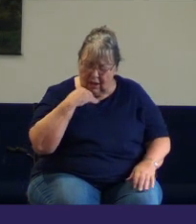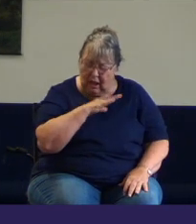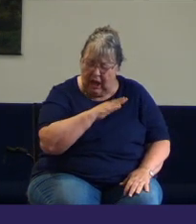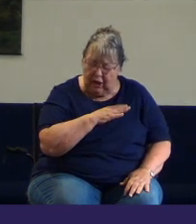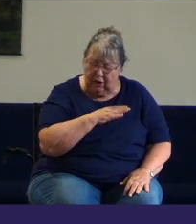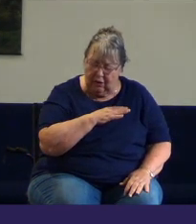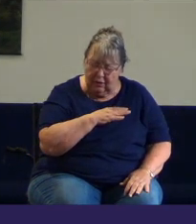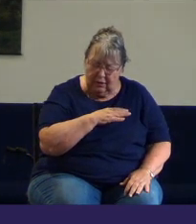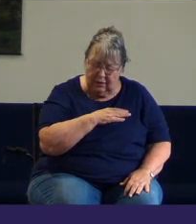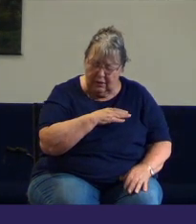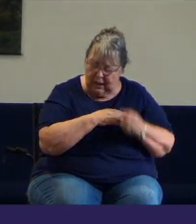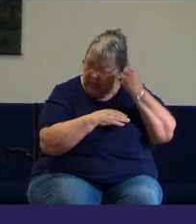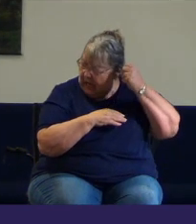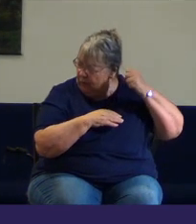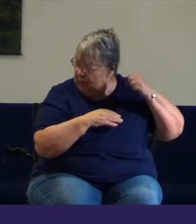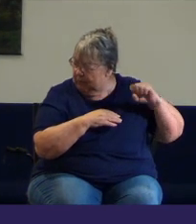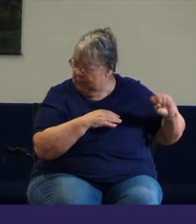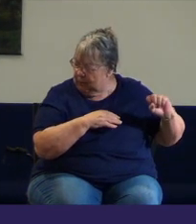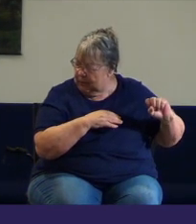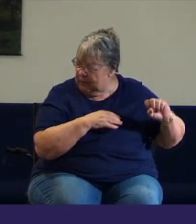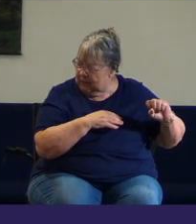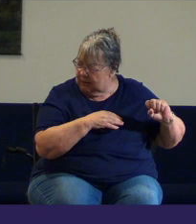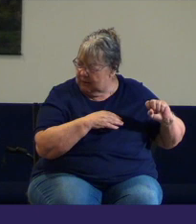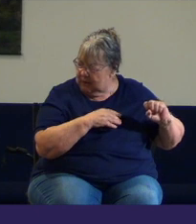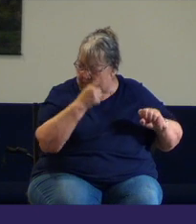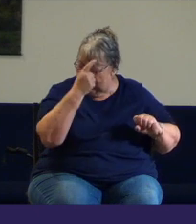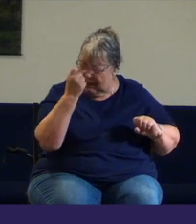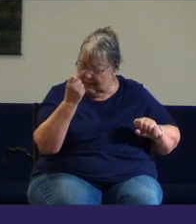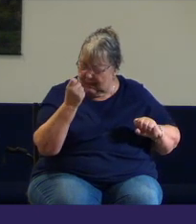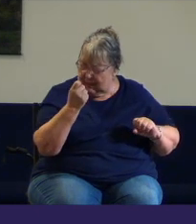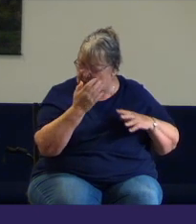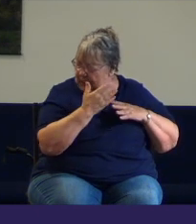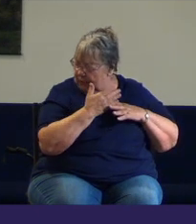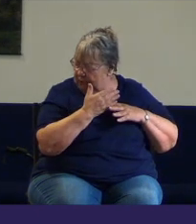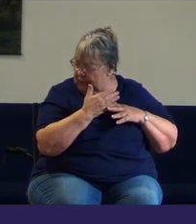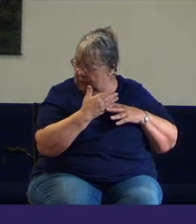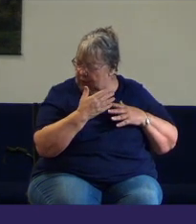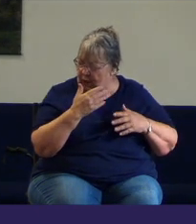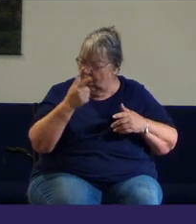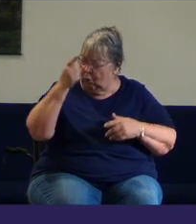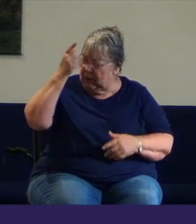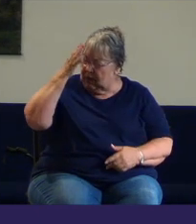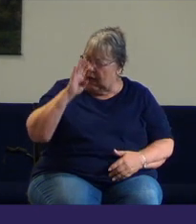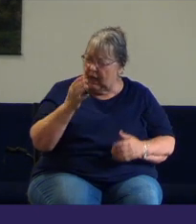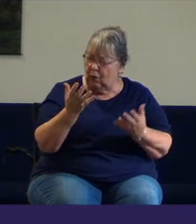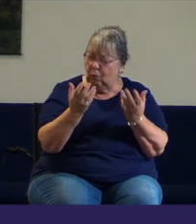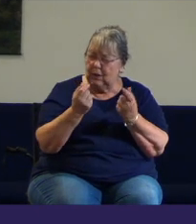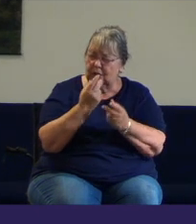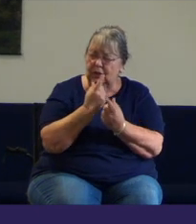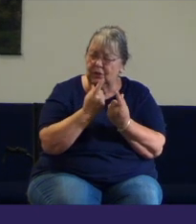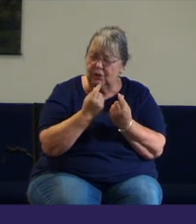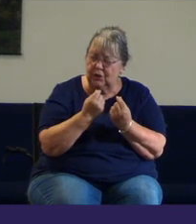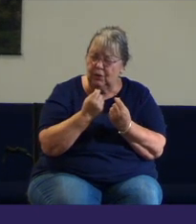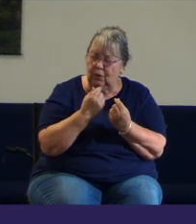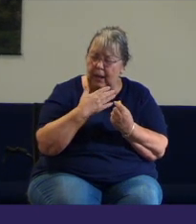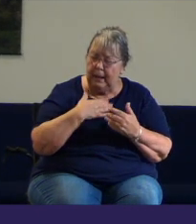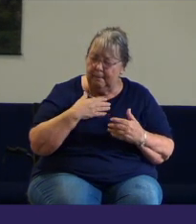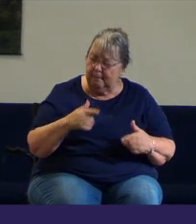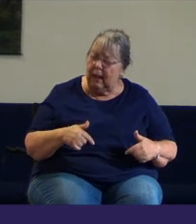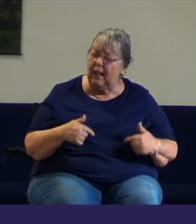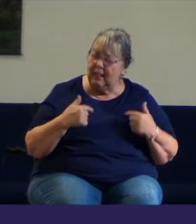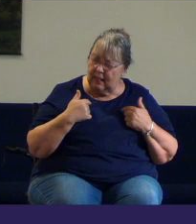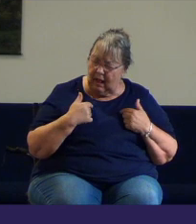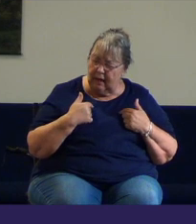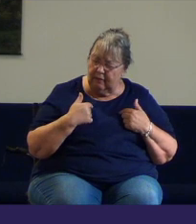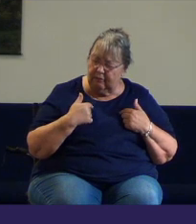devil that would keep us from taking a step forward for Jesus. In the name of Jesus, I come against you, father of lies. And